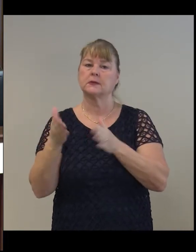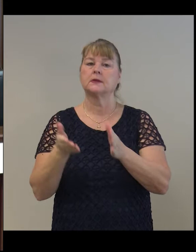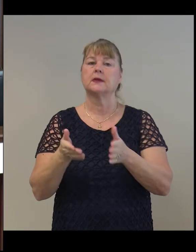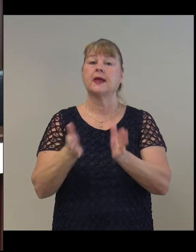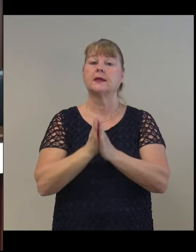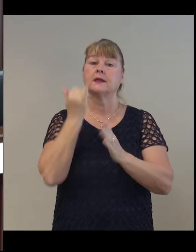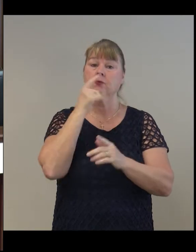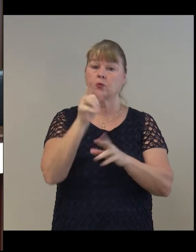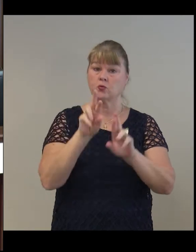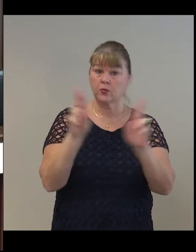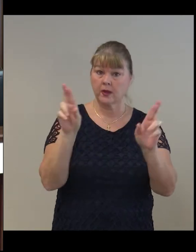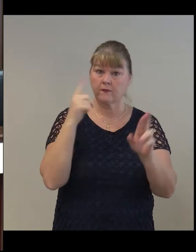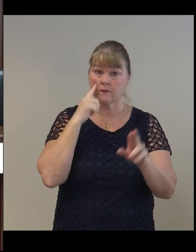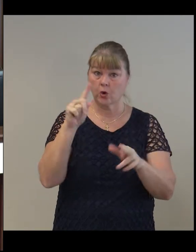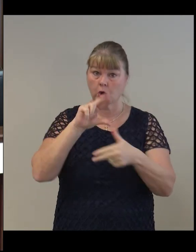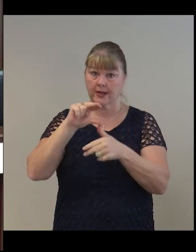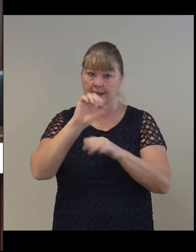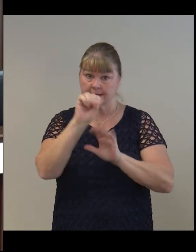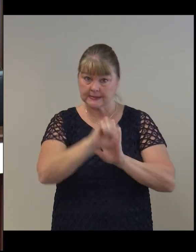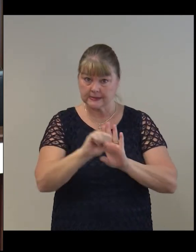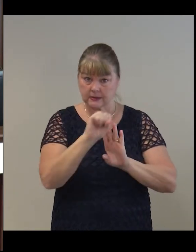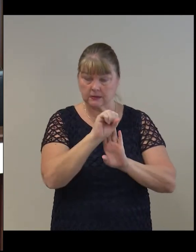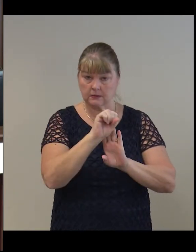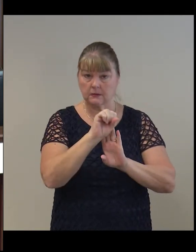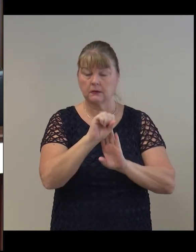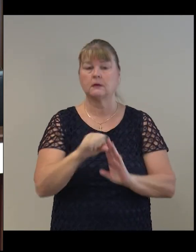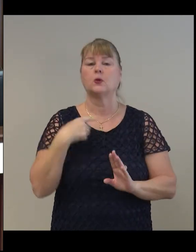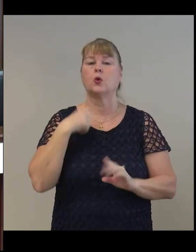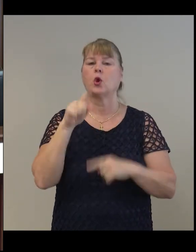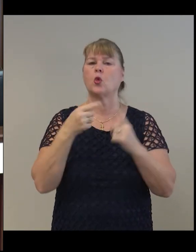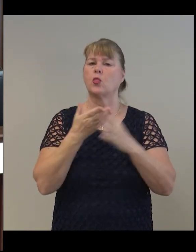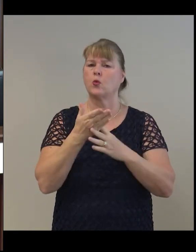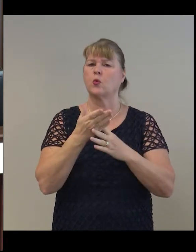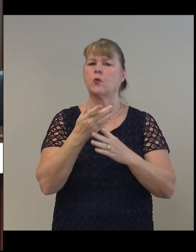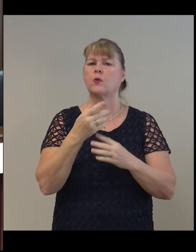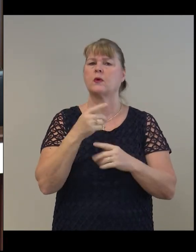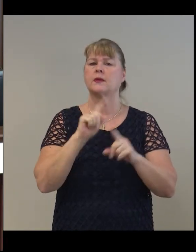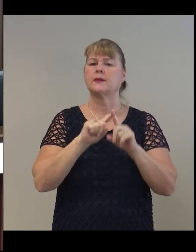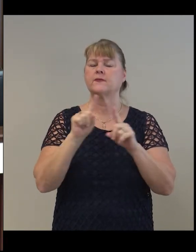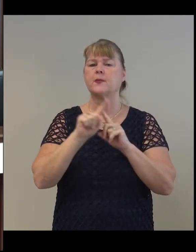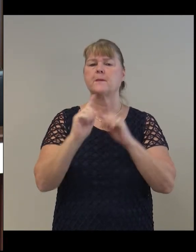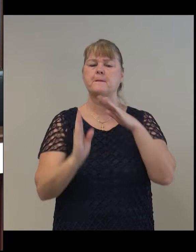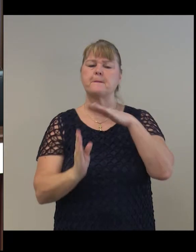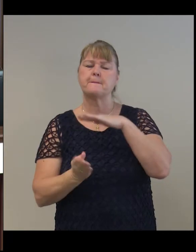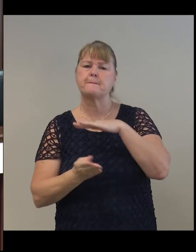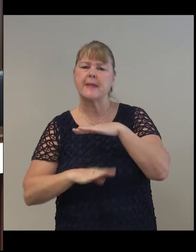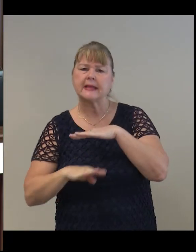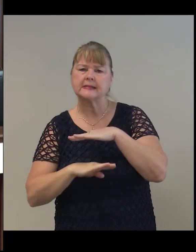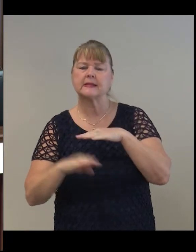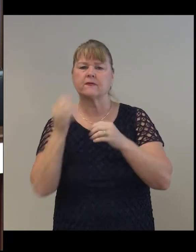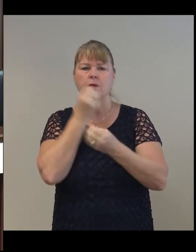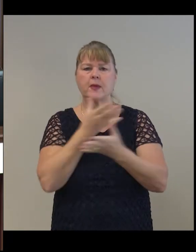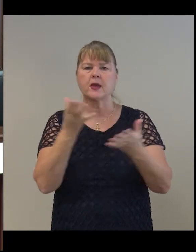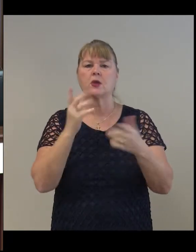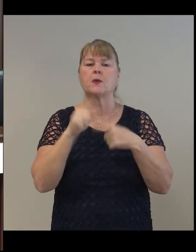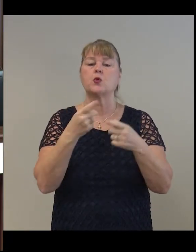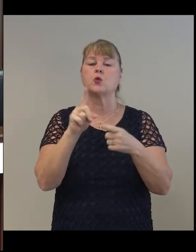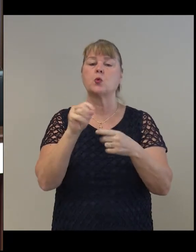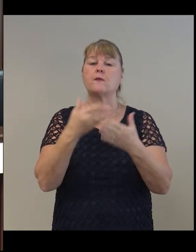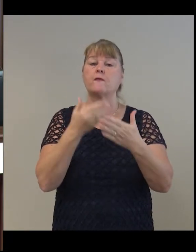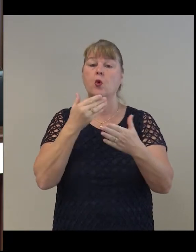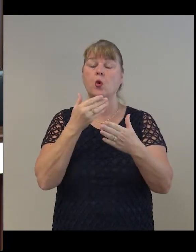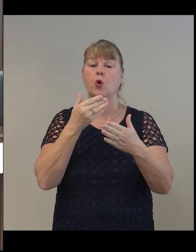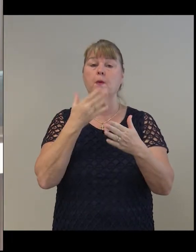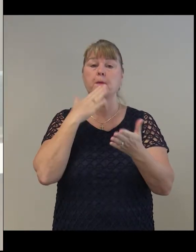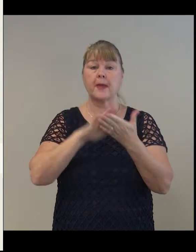and asking if you're ready for hurricane season. We're going to go over a little bit of hurricane basics, what you can do before a